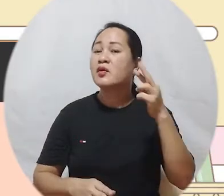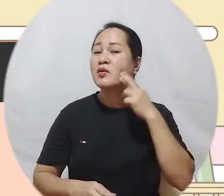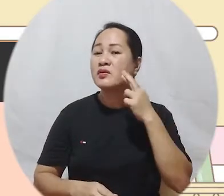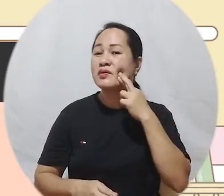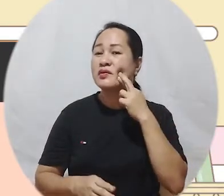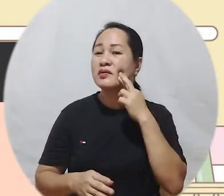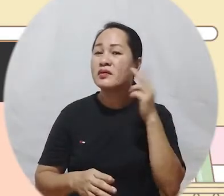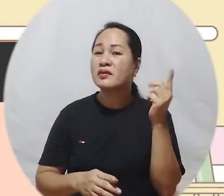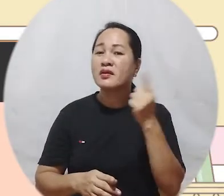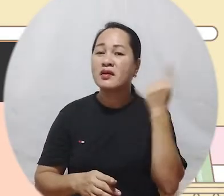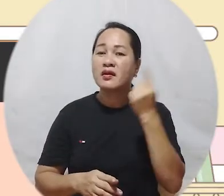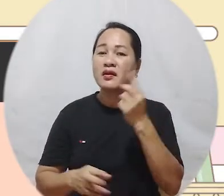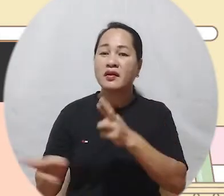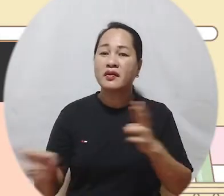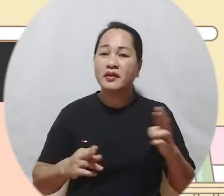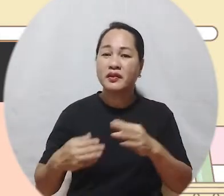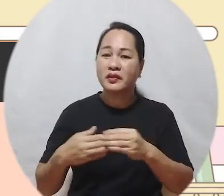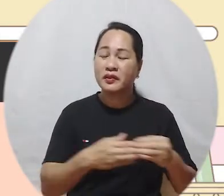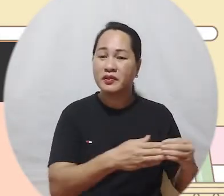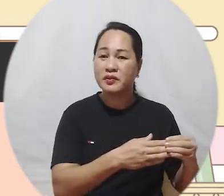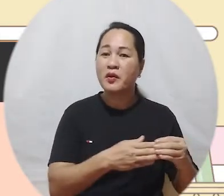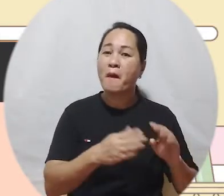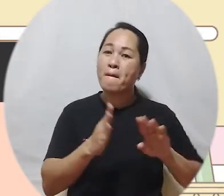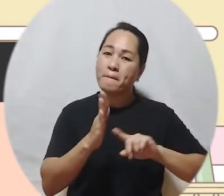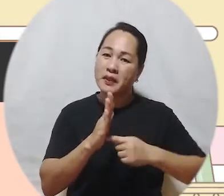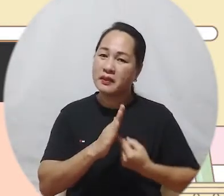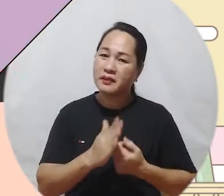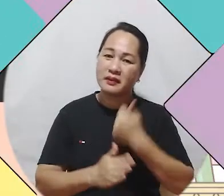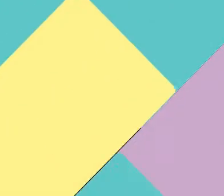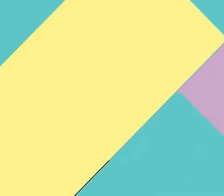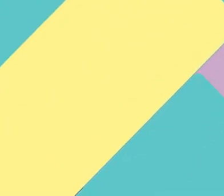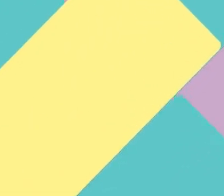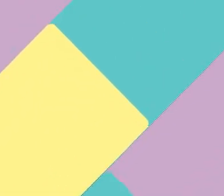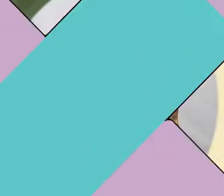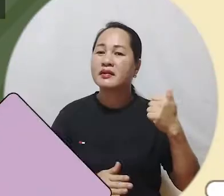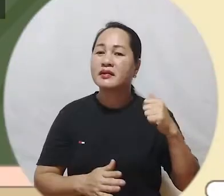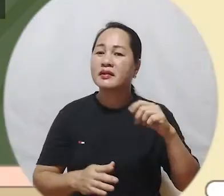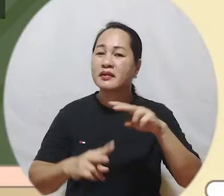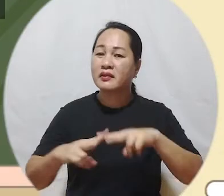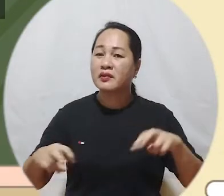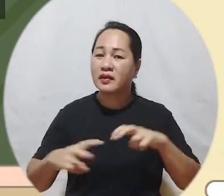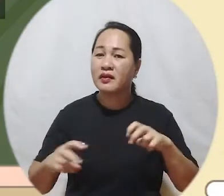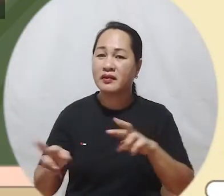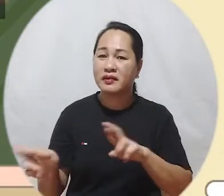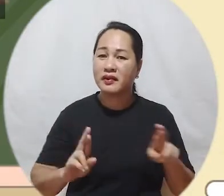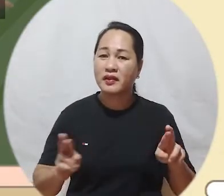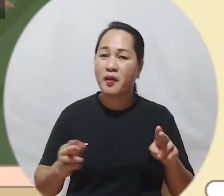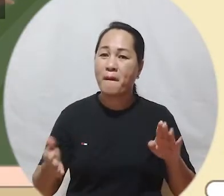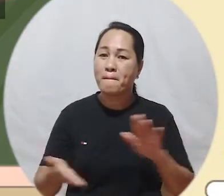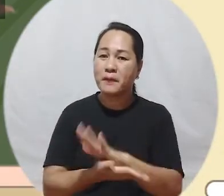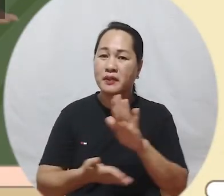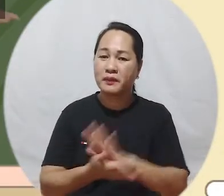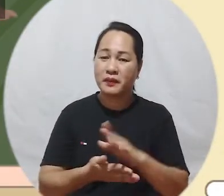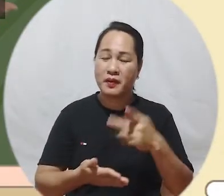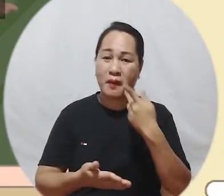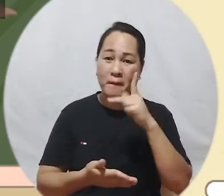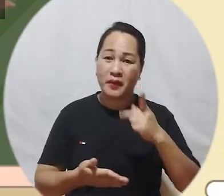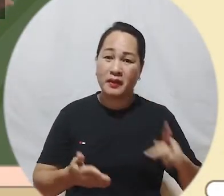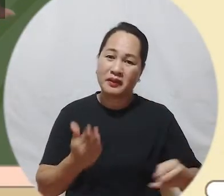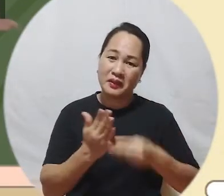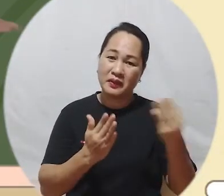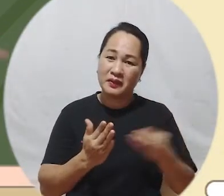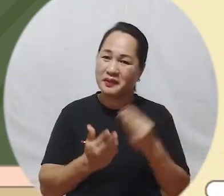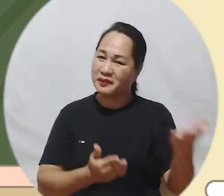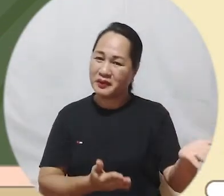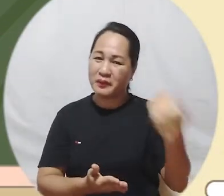Rosalie, always ready to guide you as we begin another adventure. Get ready with your paper, pencil, and